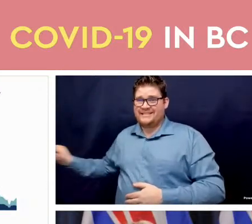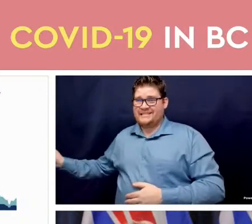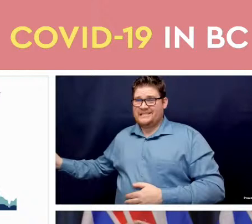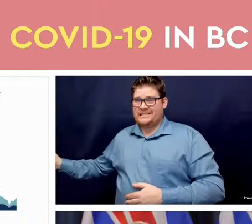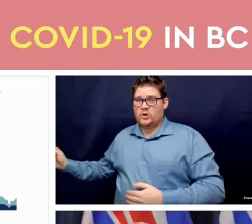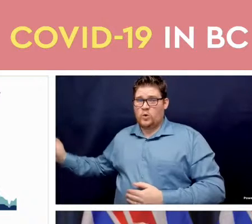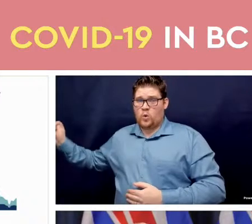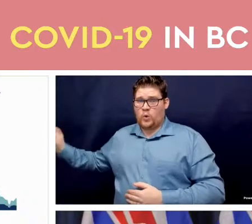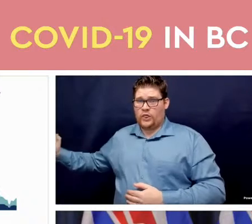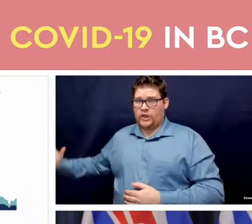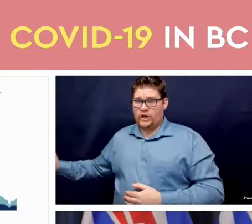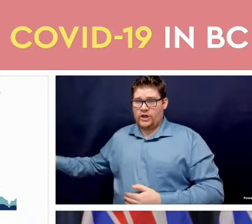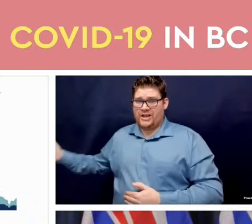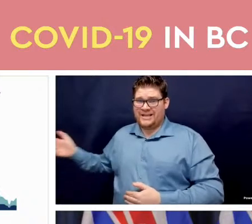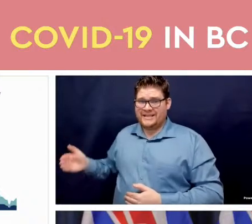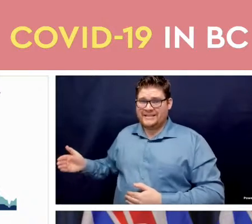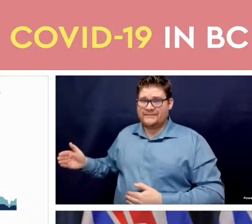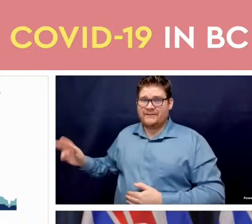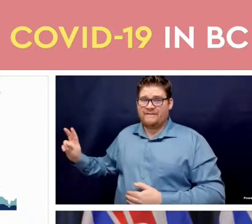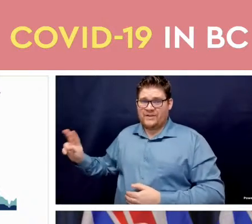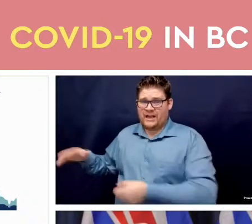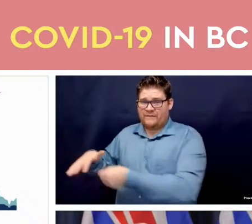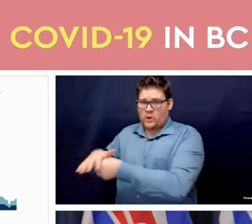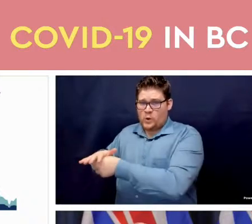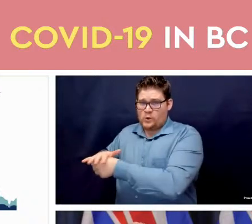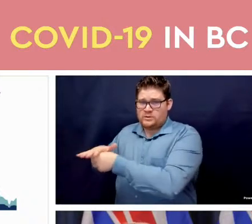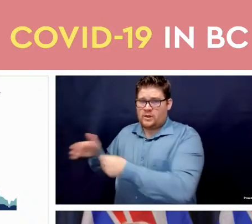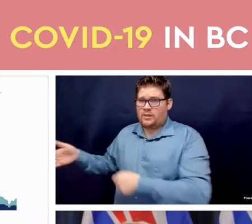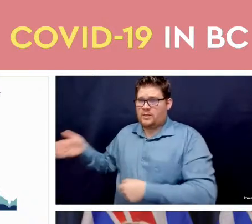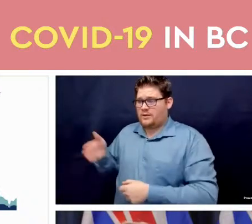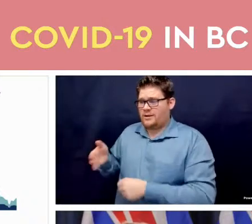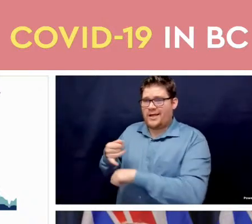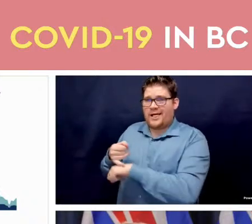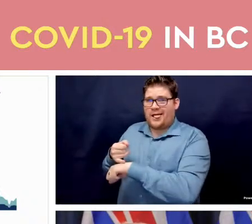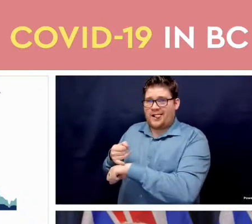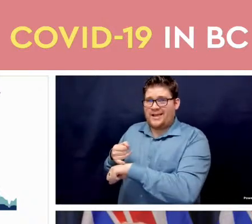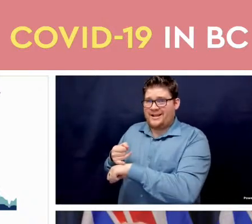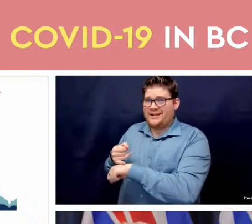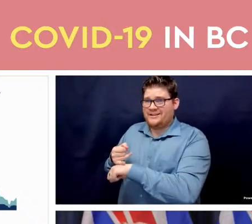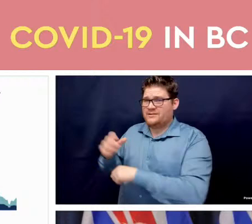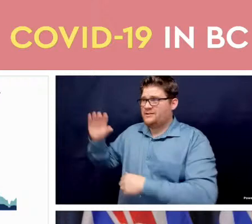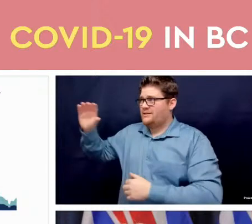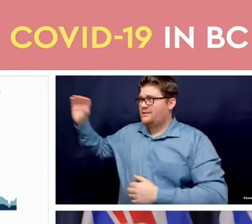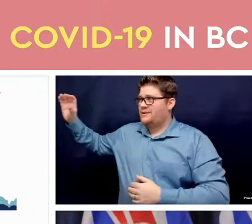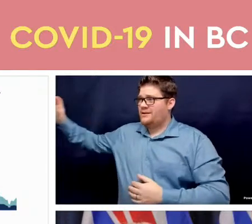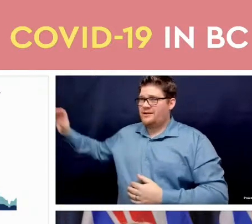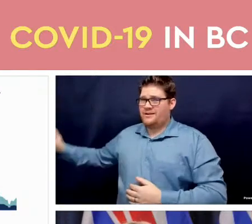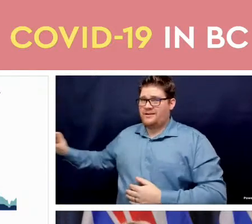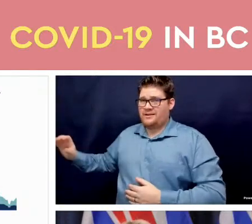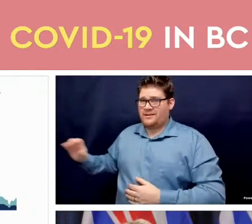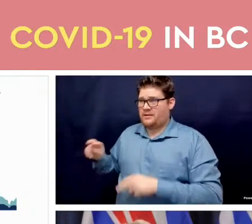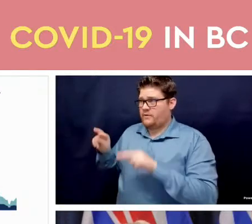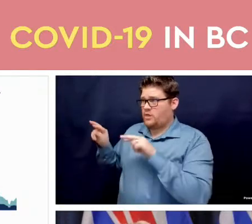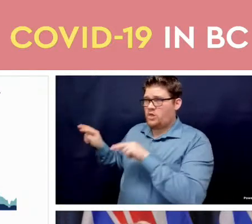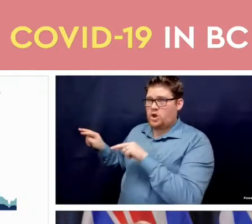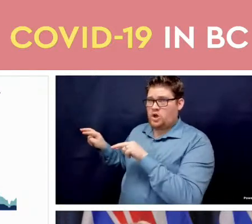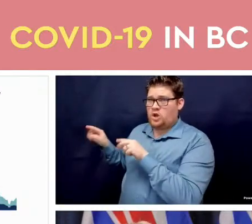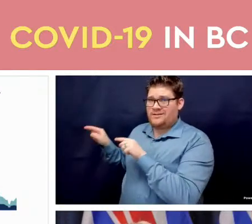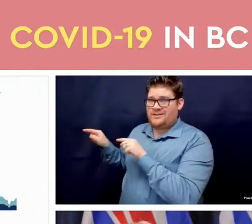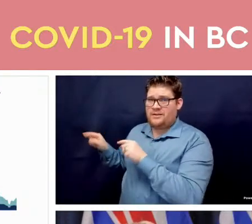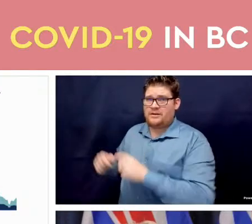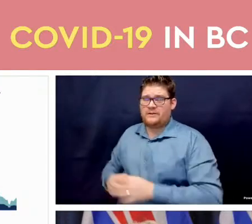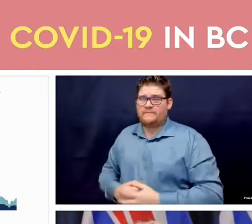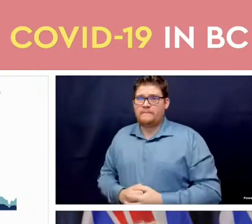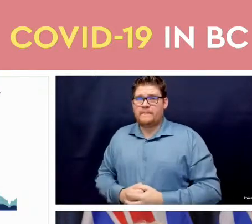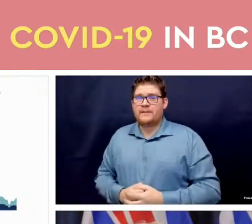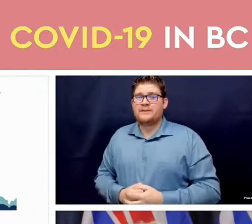And we've been following this over time. We can see that there's been an increase. Particularly, we were at a nice low at